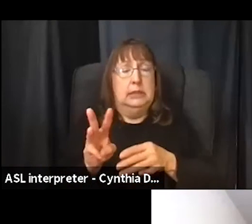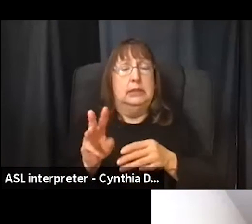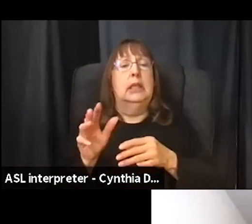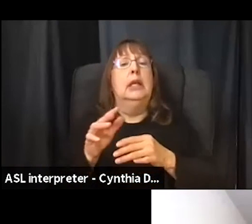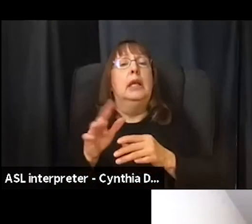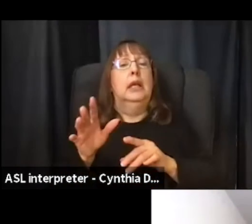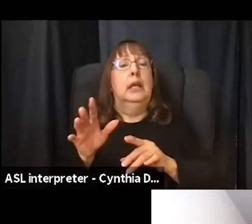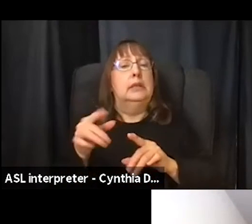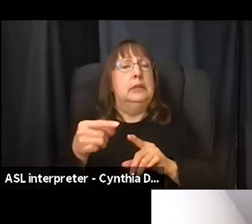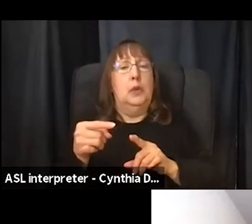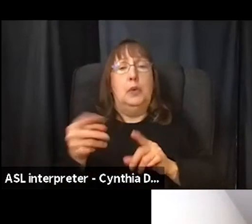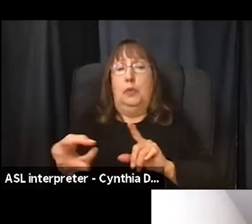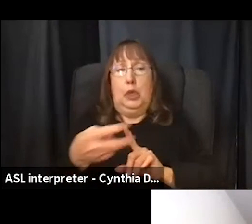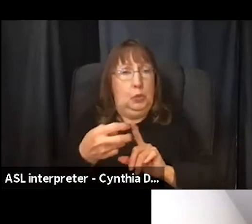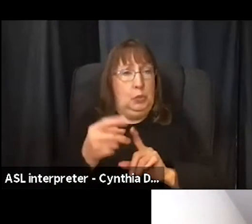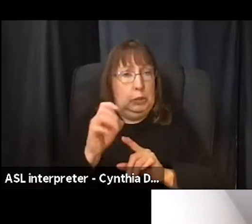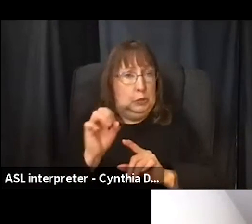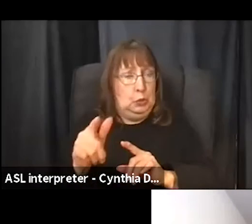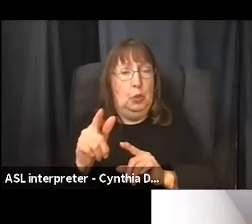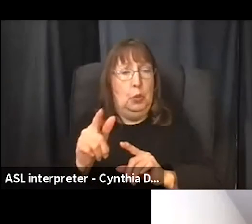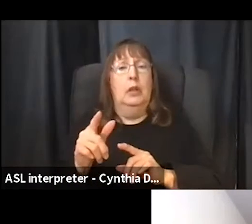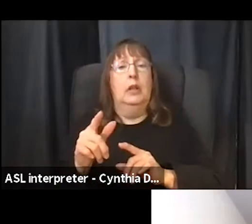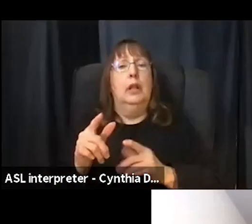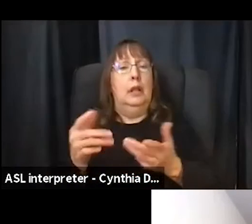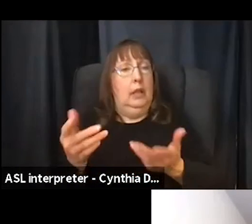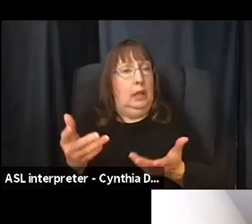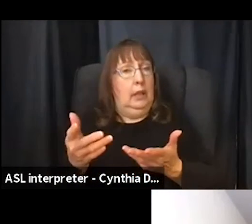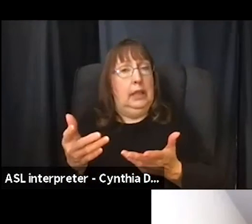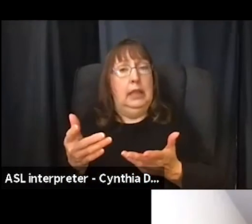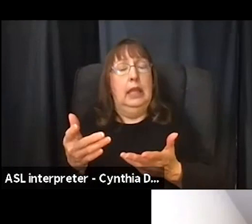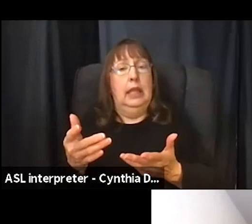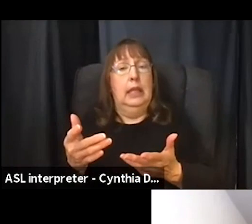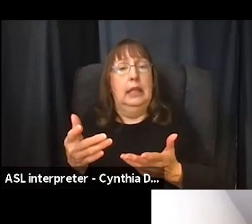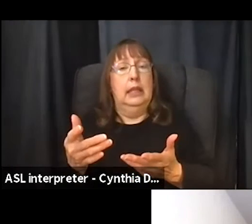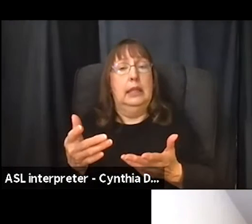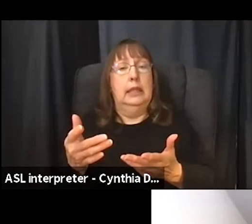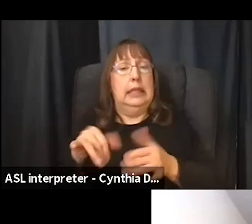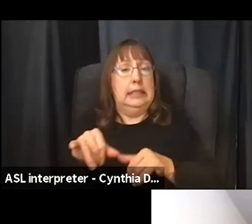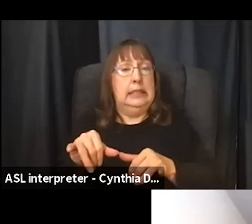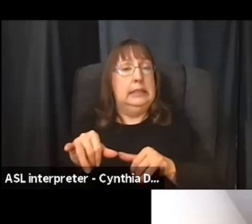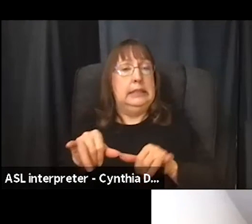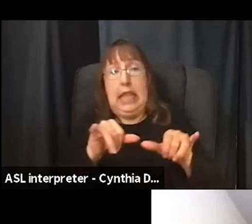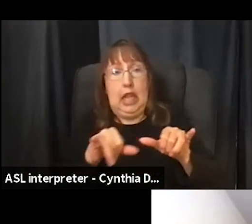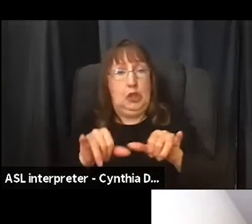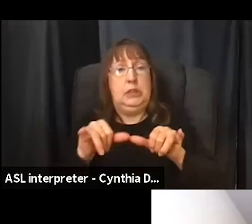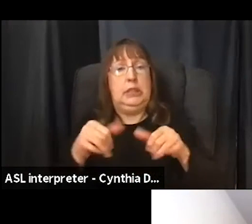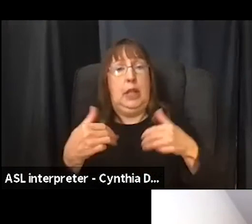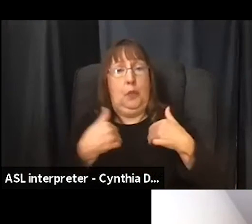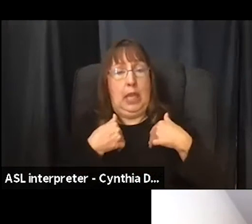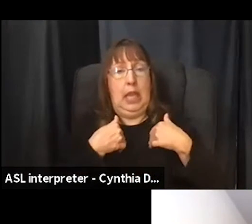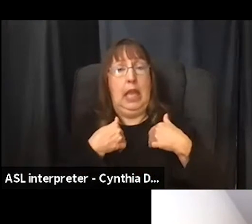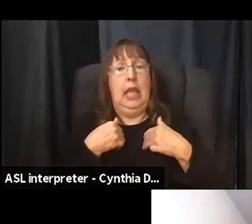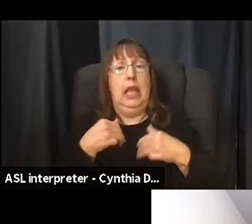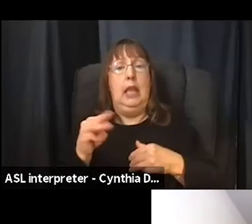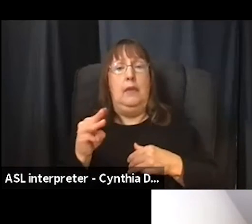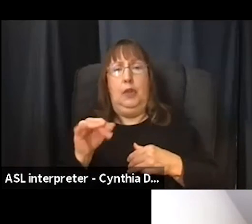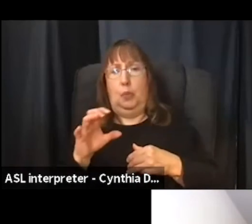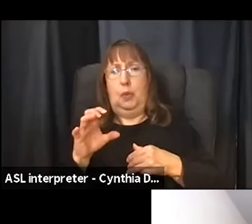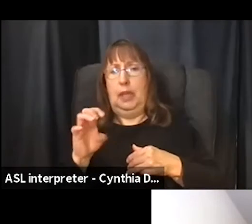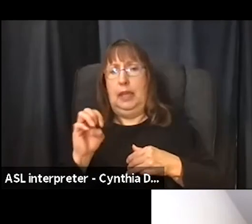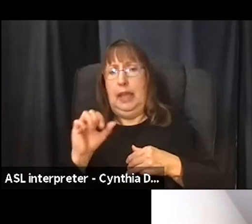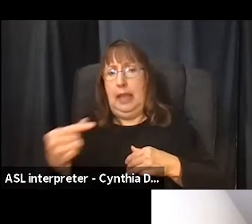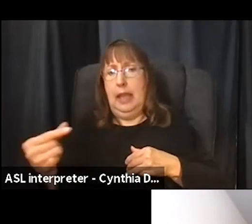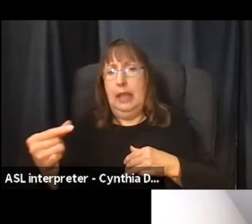as a recruitment tool, the standards that we have, the WCAG,